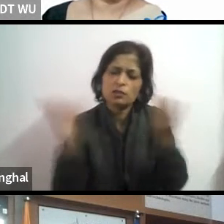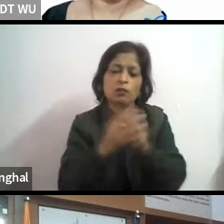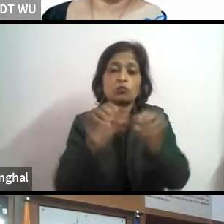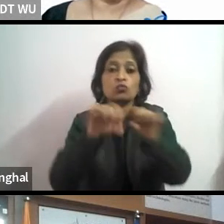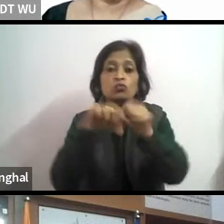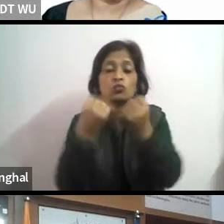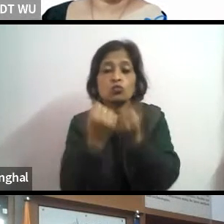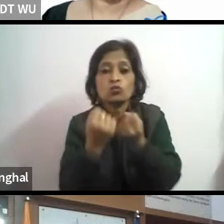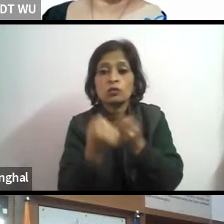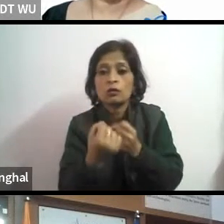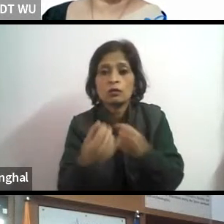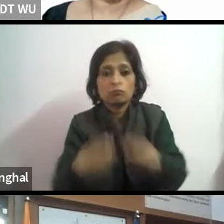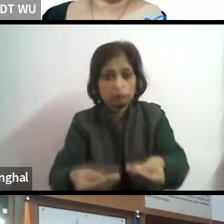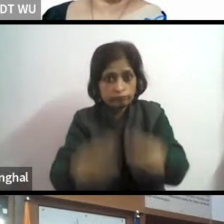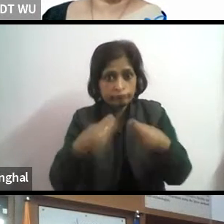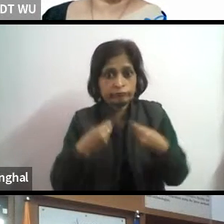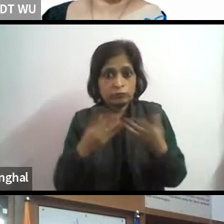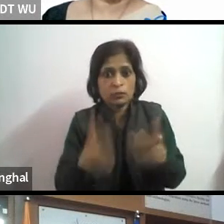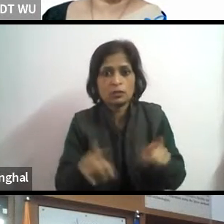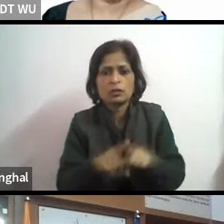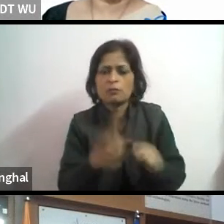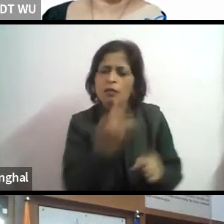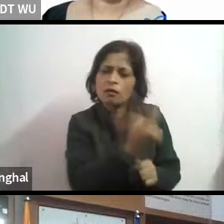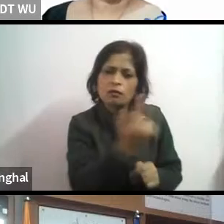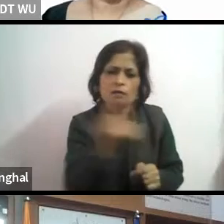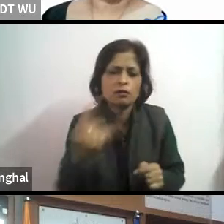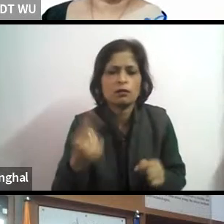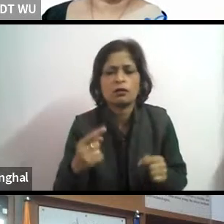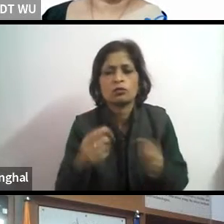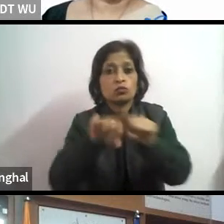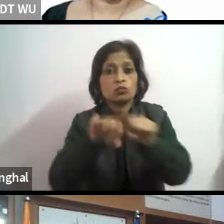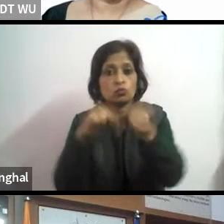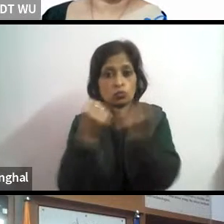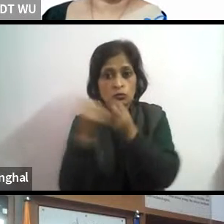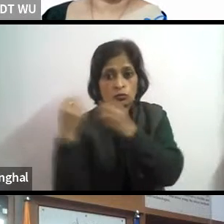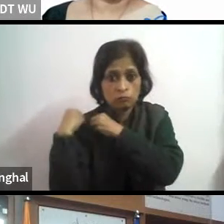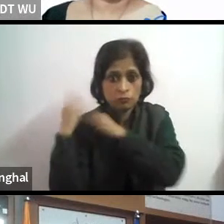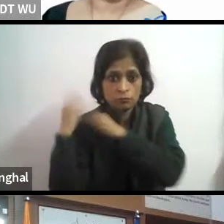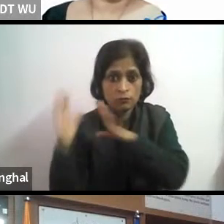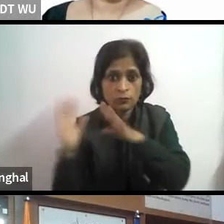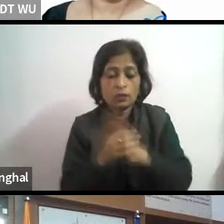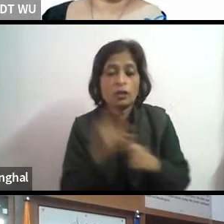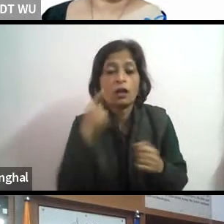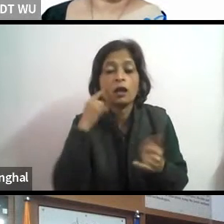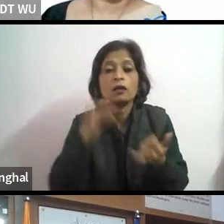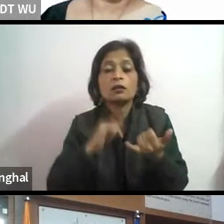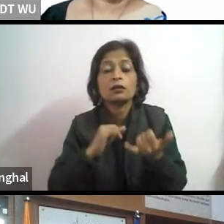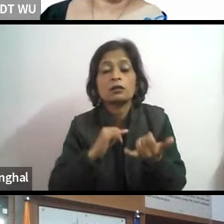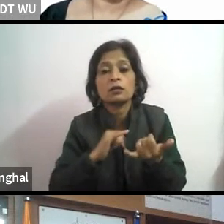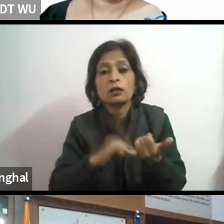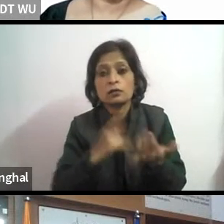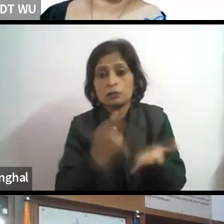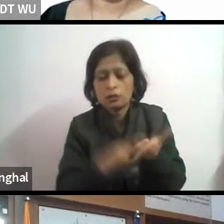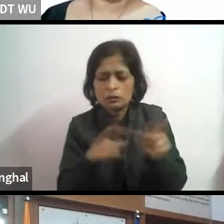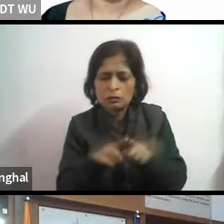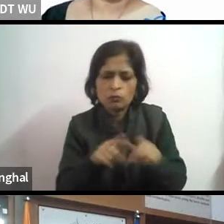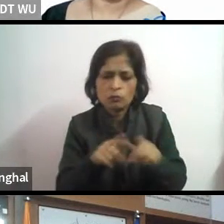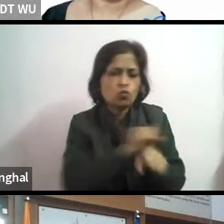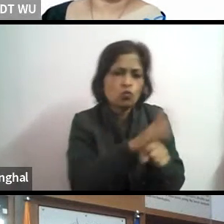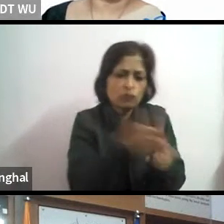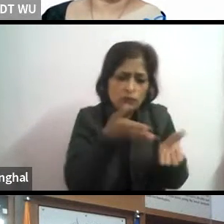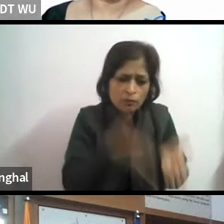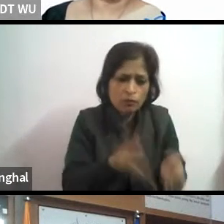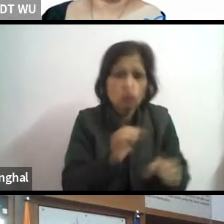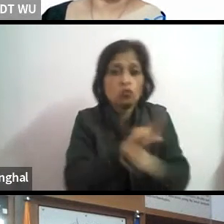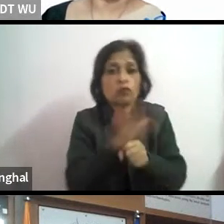and individual social responsibilities. We term it as ISR. So today, during this COVID and post-COVID, we have seen that